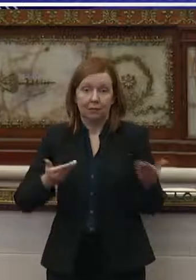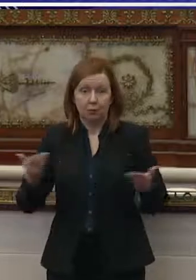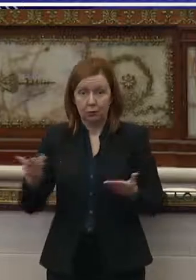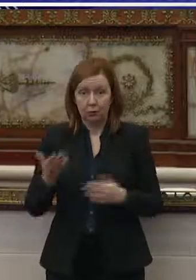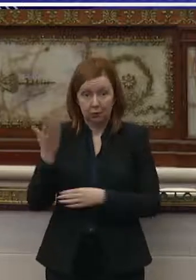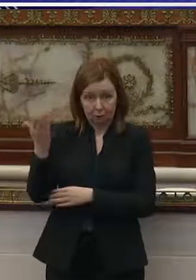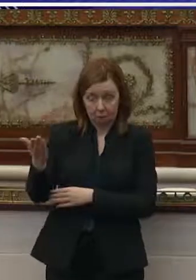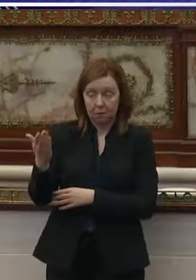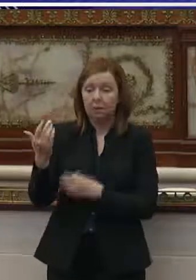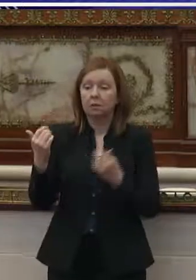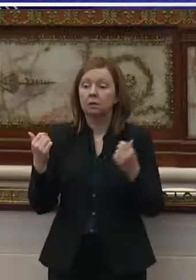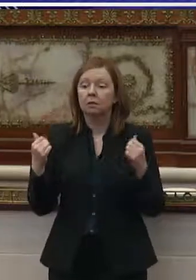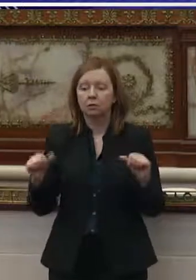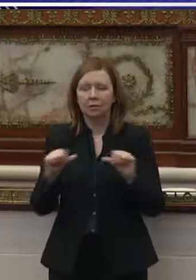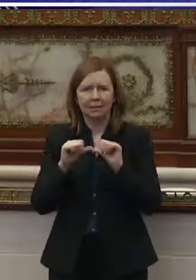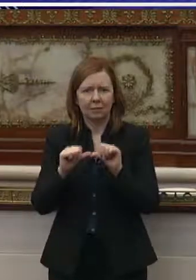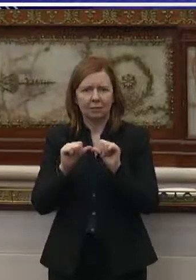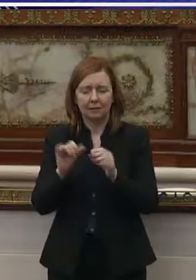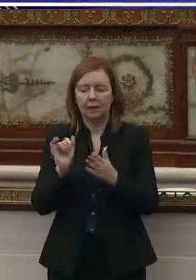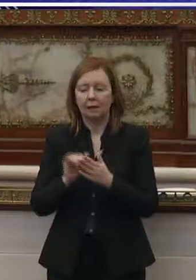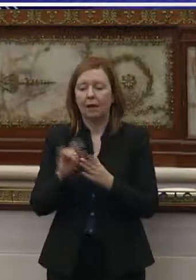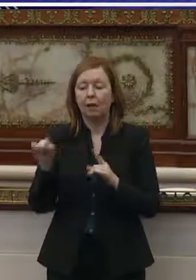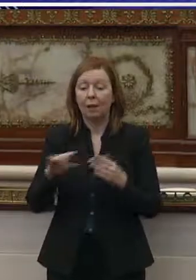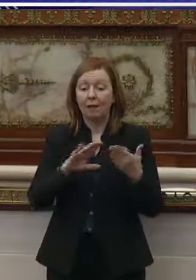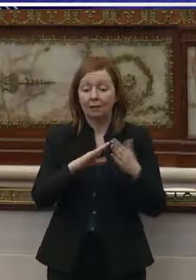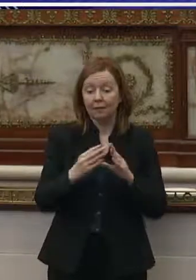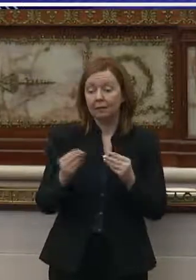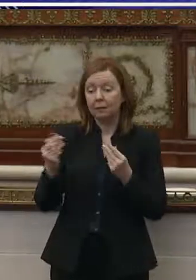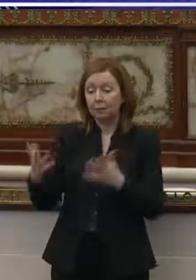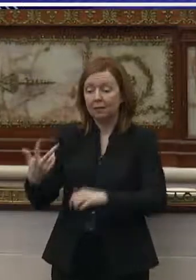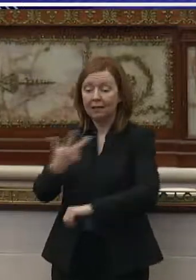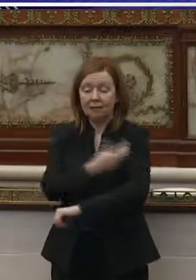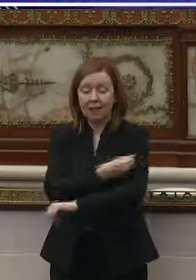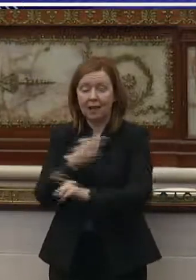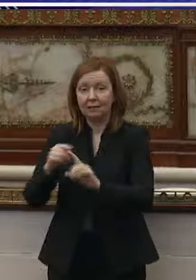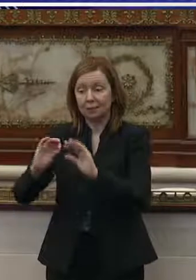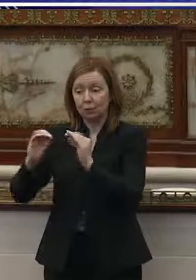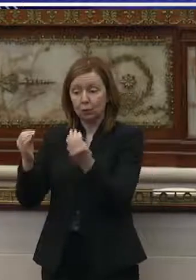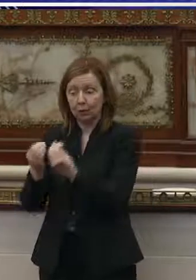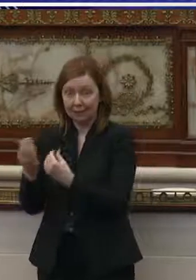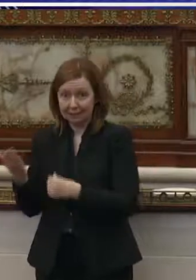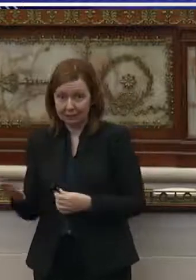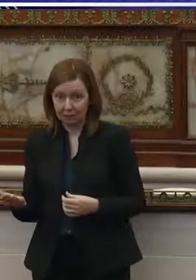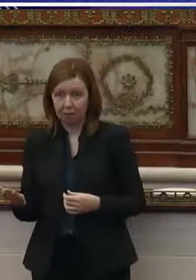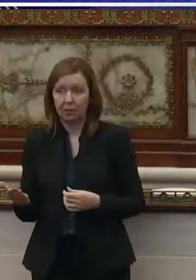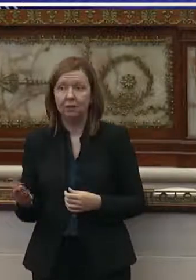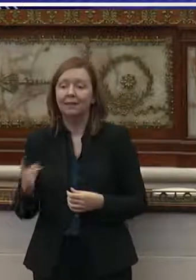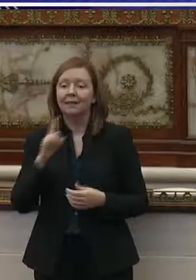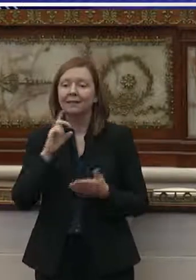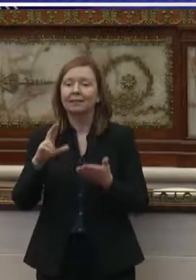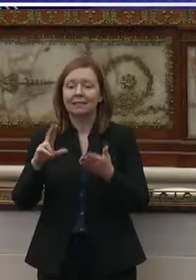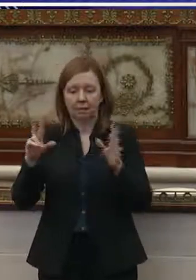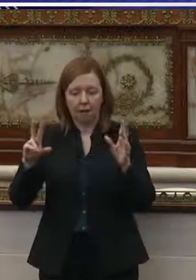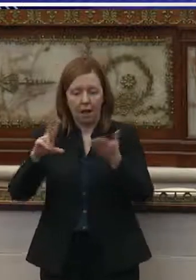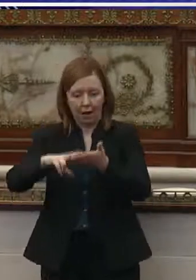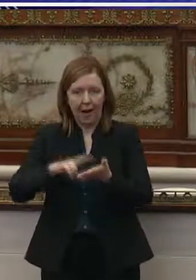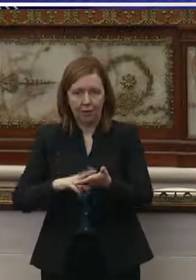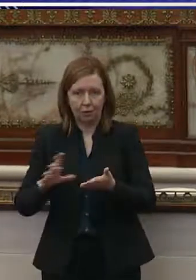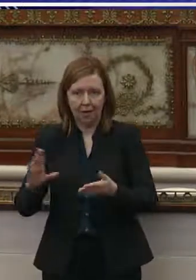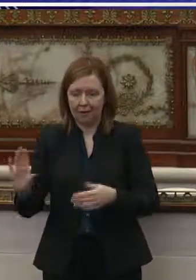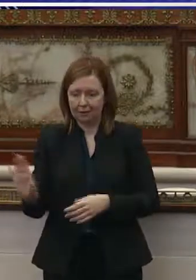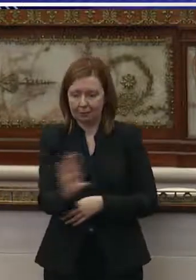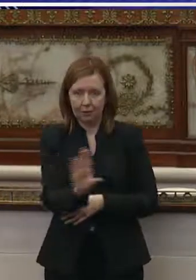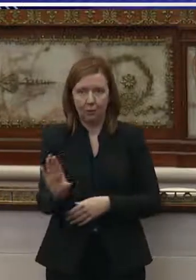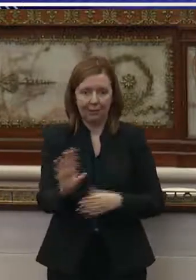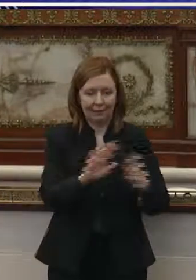introduced tried to maintain that whenever the city provides vaccines to an organization, there is a contract between the city